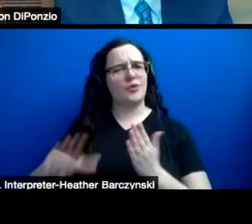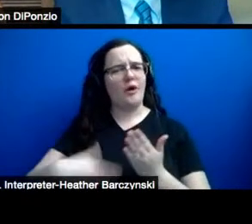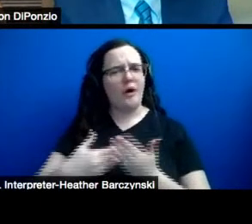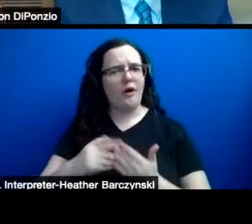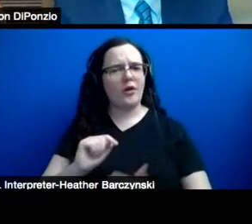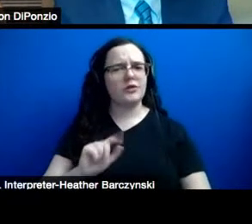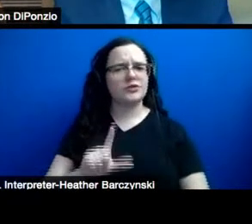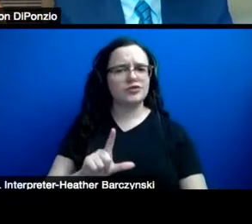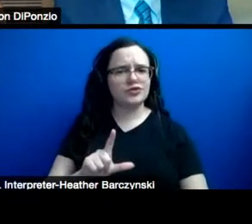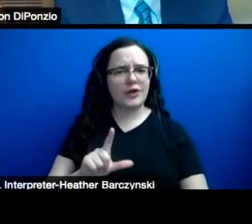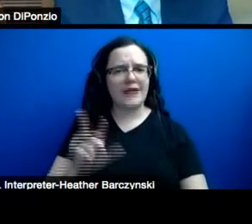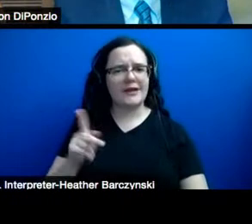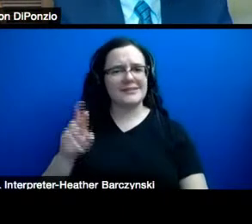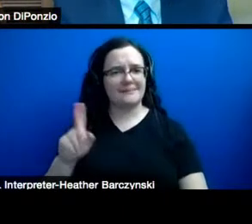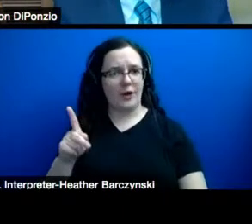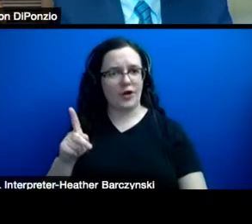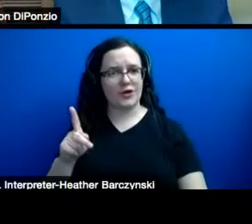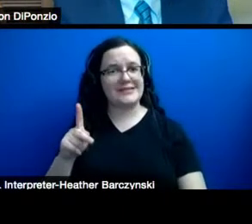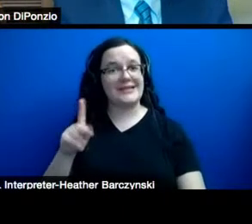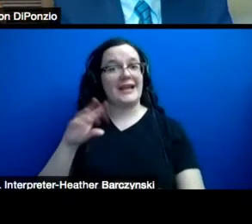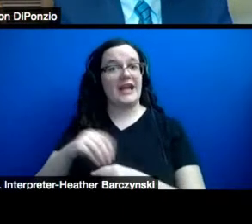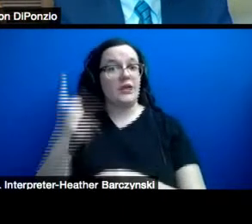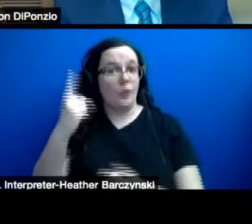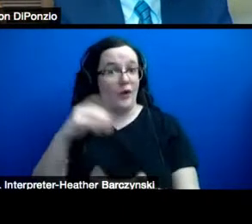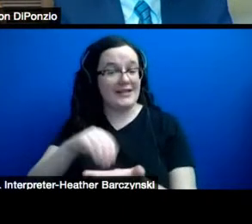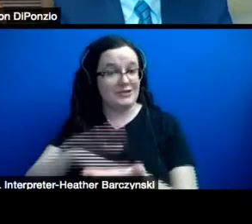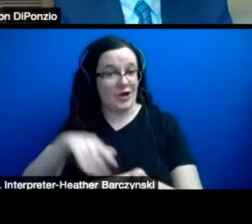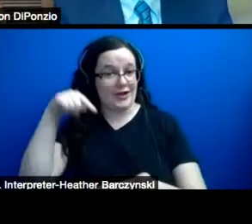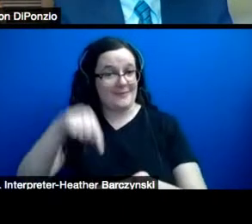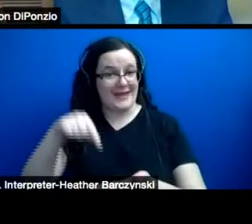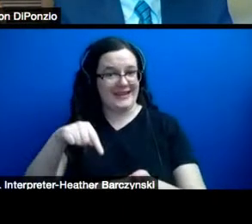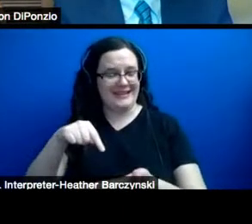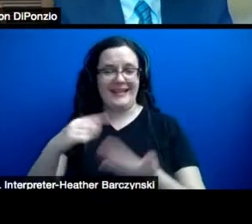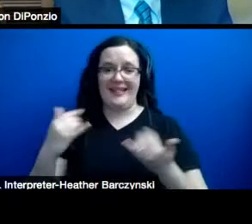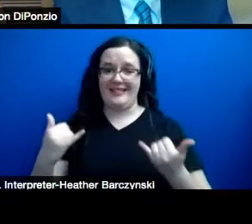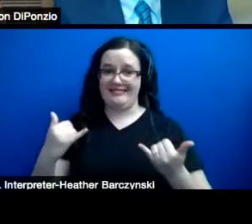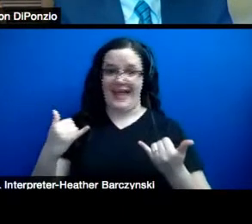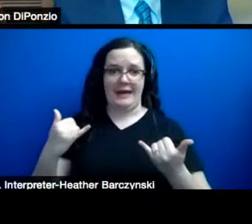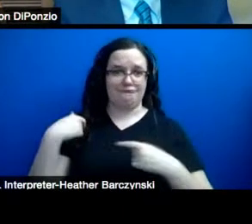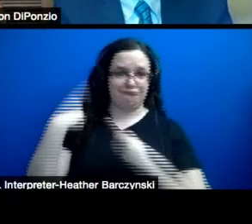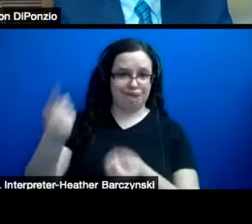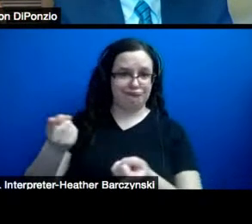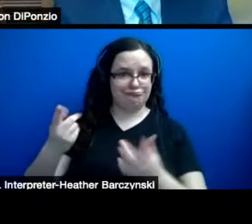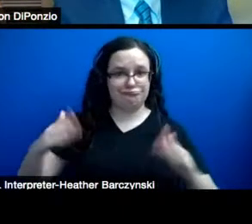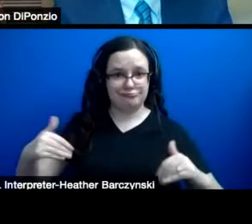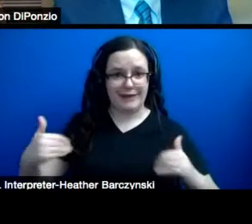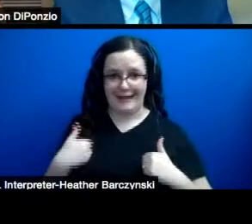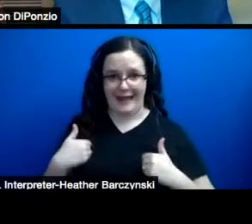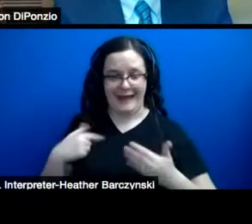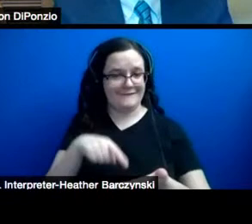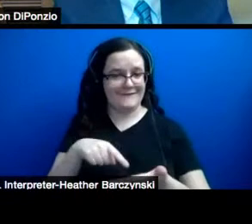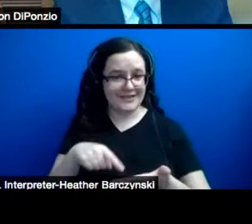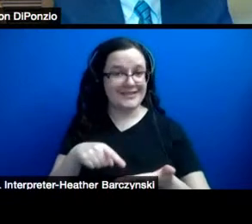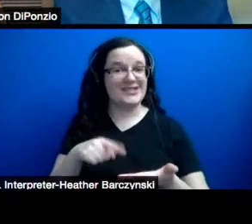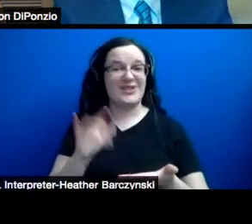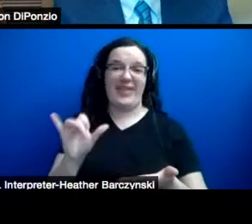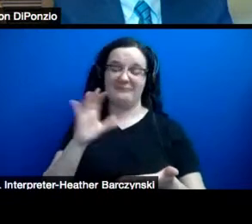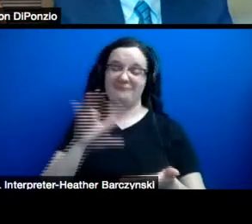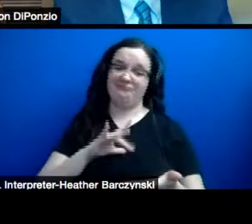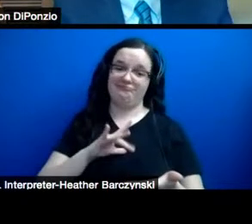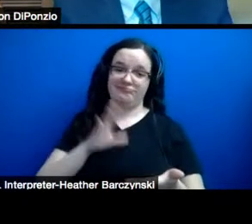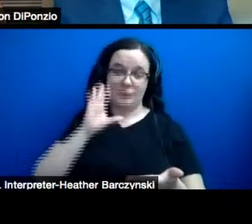Brighton on one document, which is something that we currently do not have, but would be very